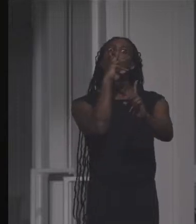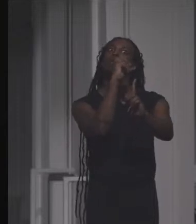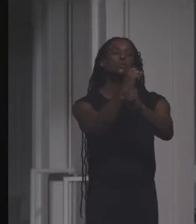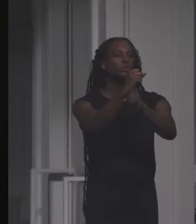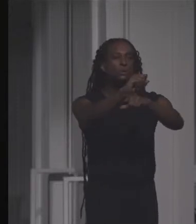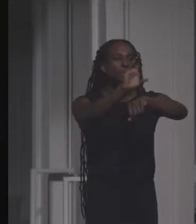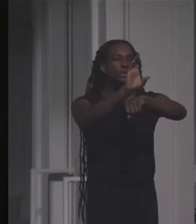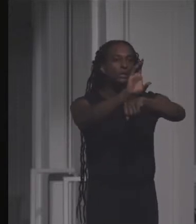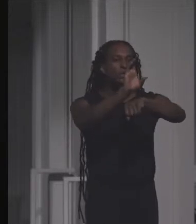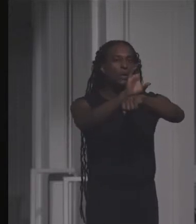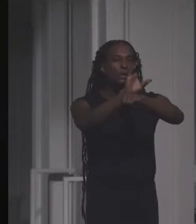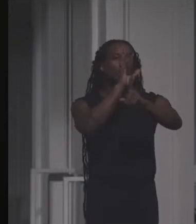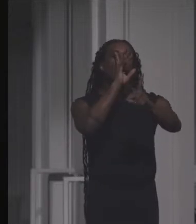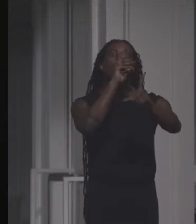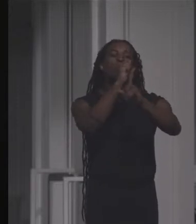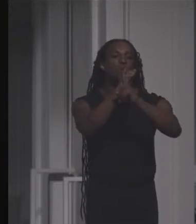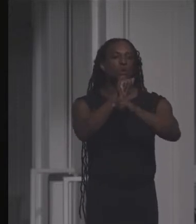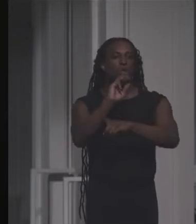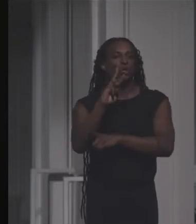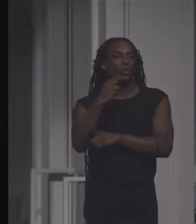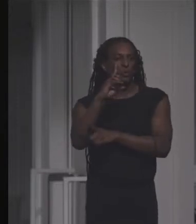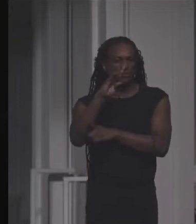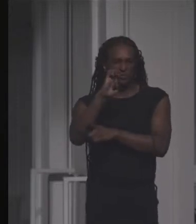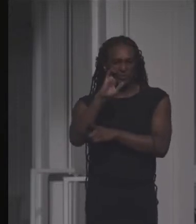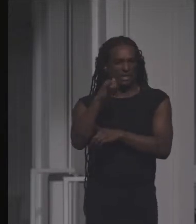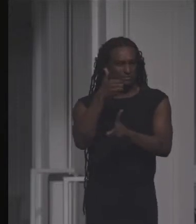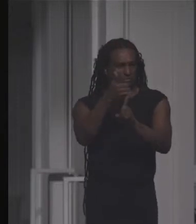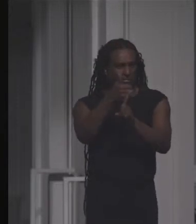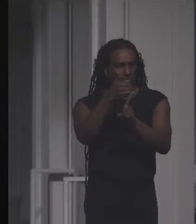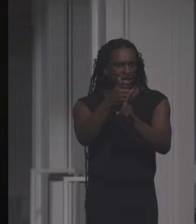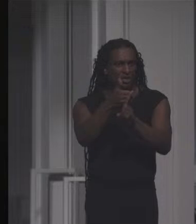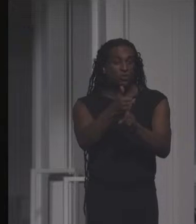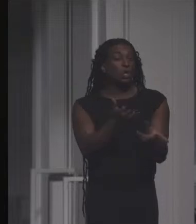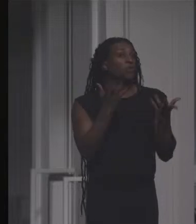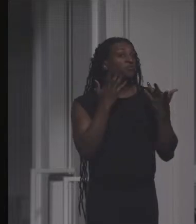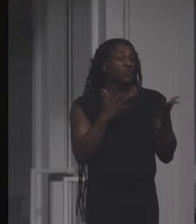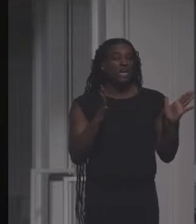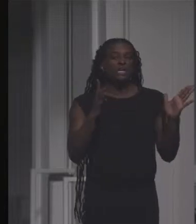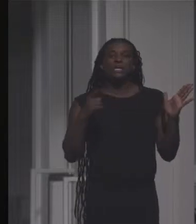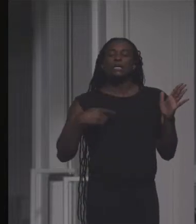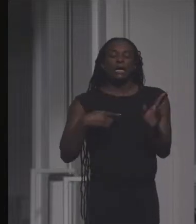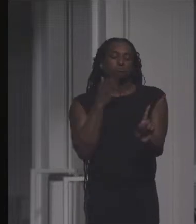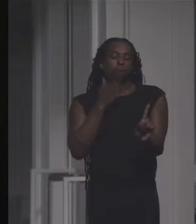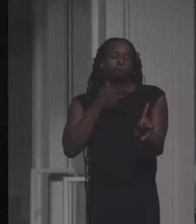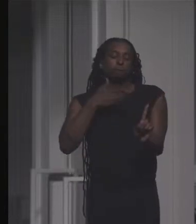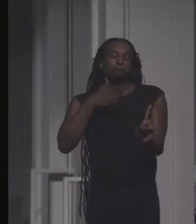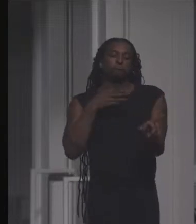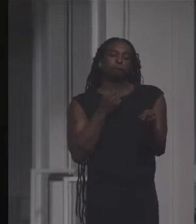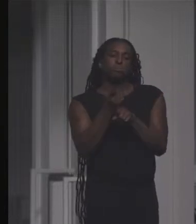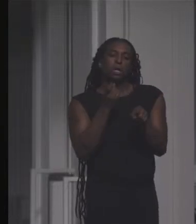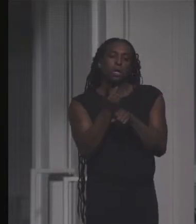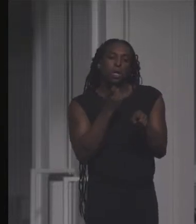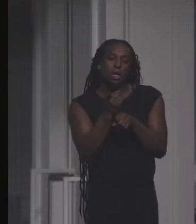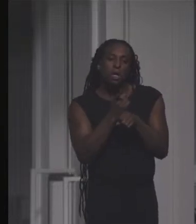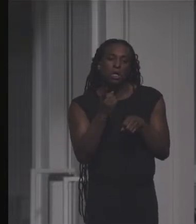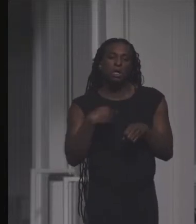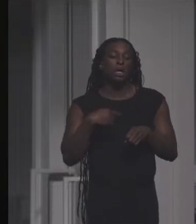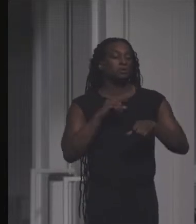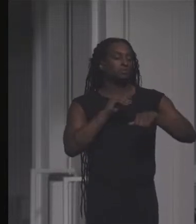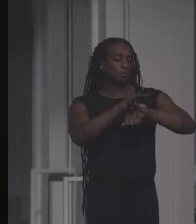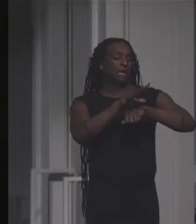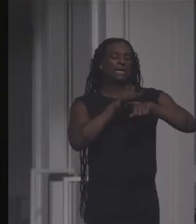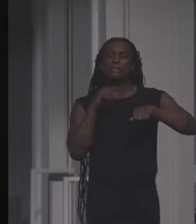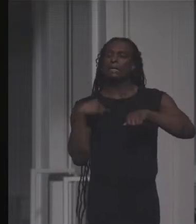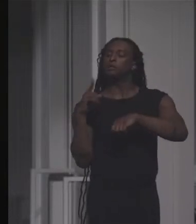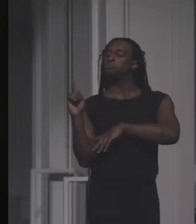and with Whitby itself. And after that, I went back to Whitby every year. I walked the coastline, I